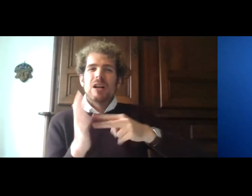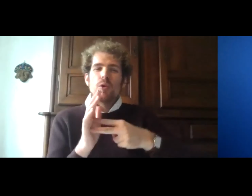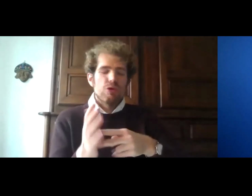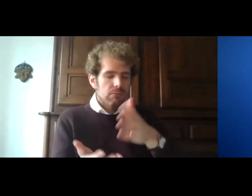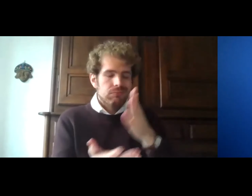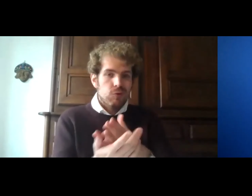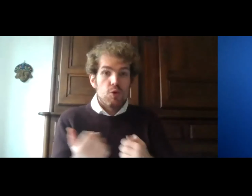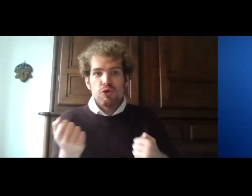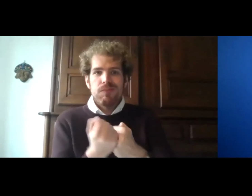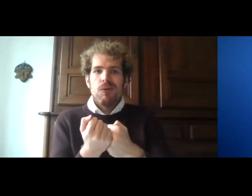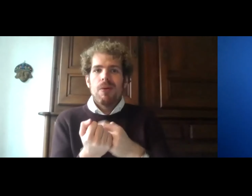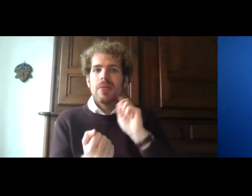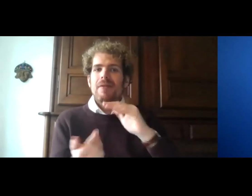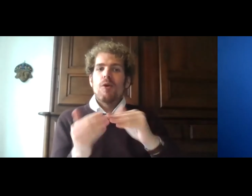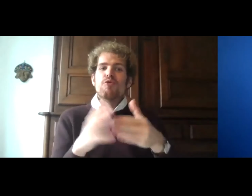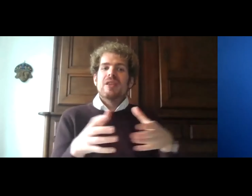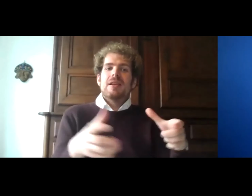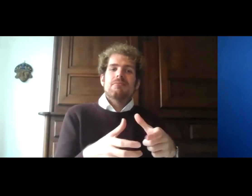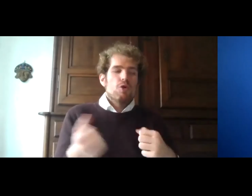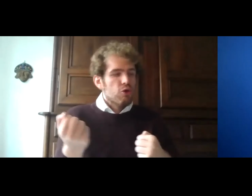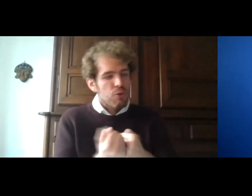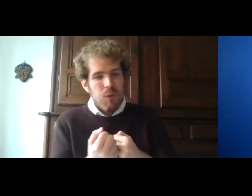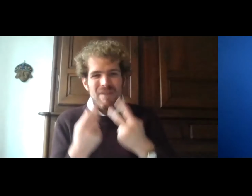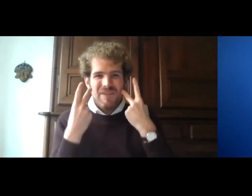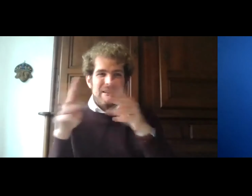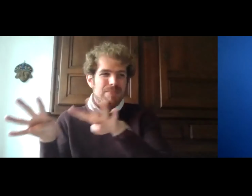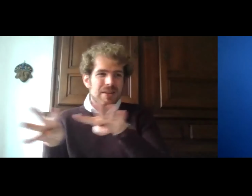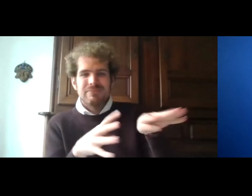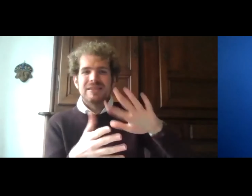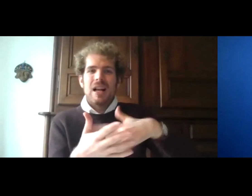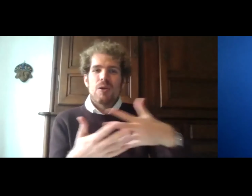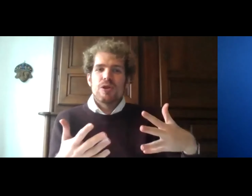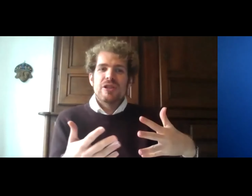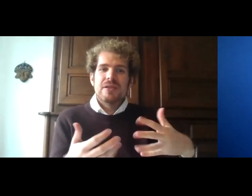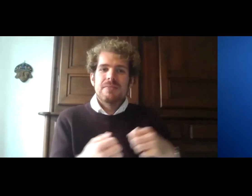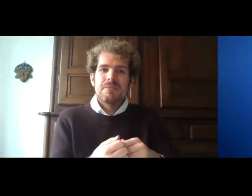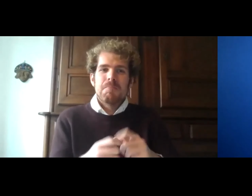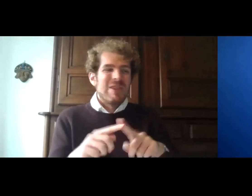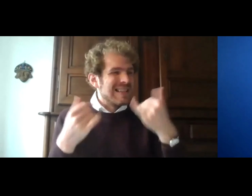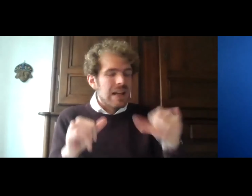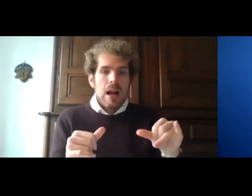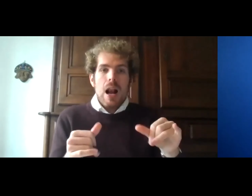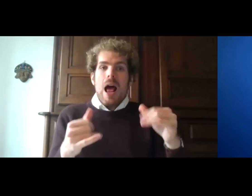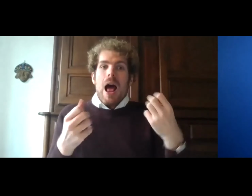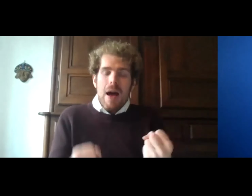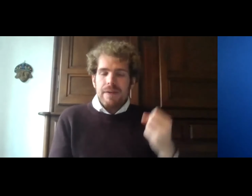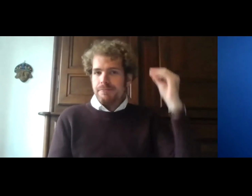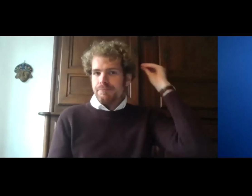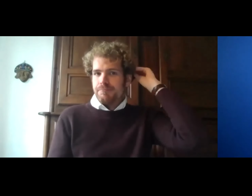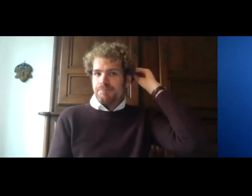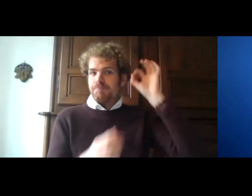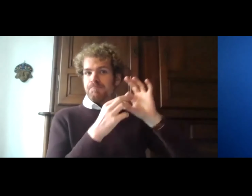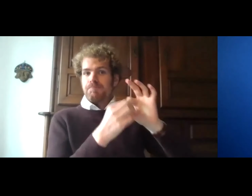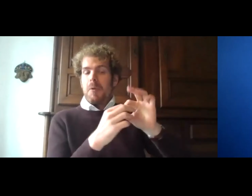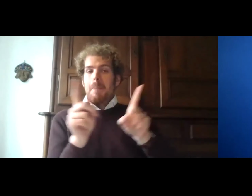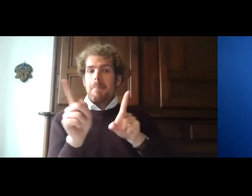world, and where deaf people are marginalized and segregated, instead of inviting the deaf community and recognizing the sign languages that